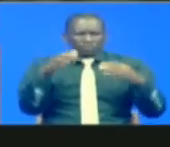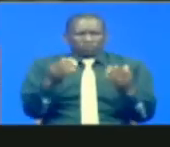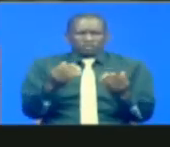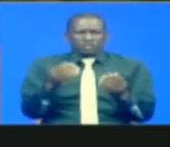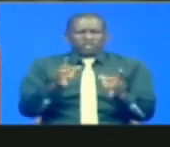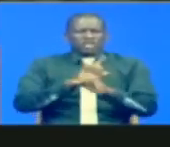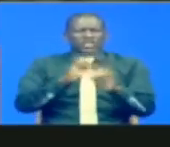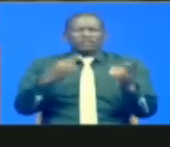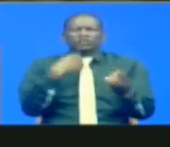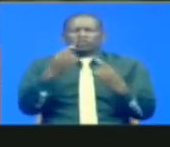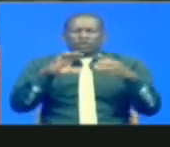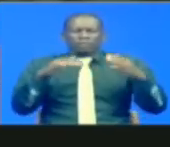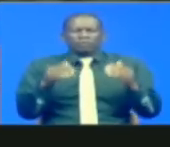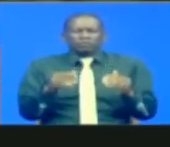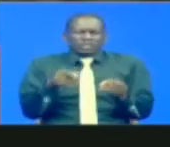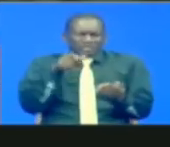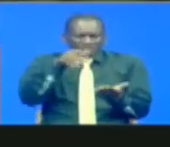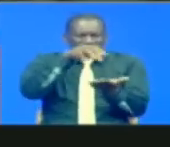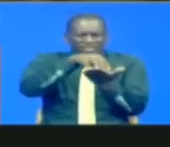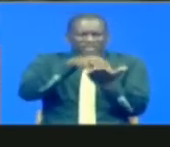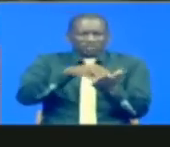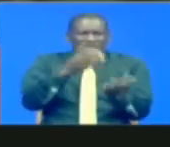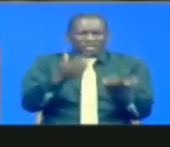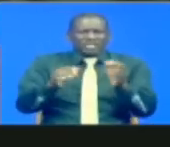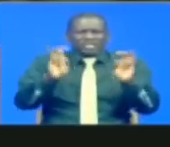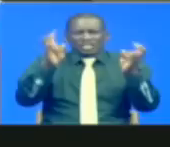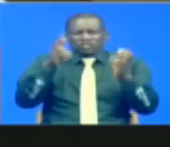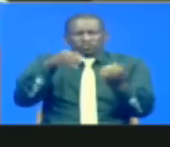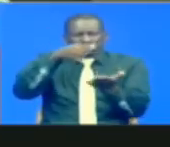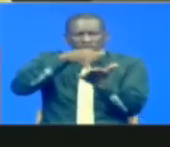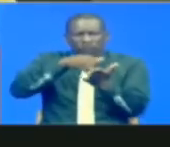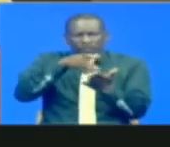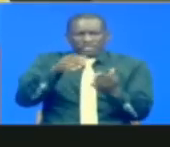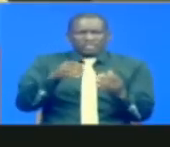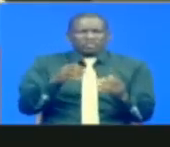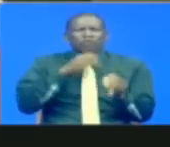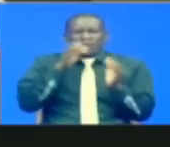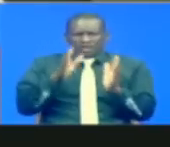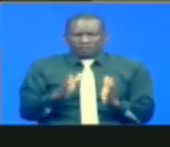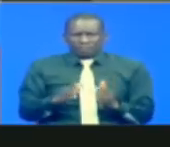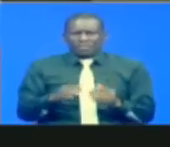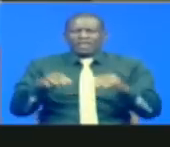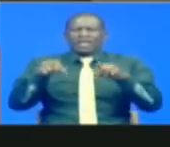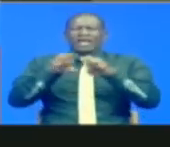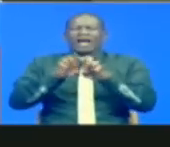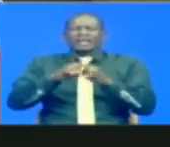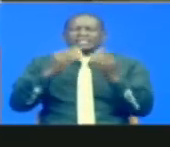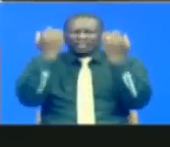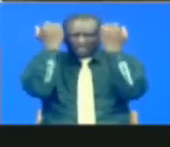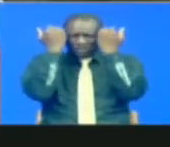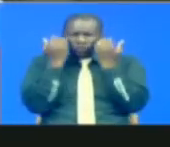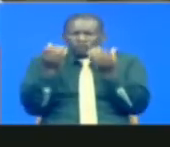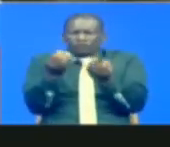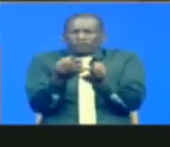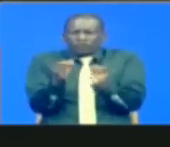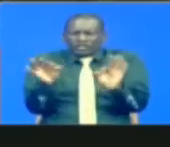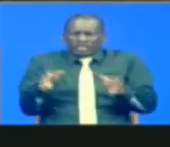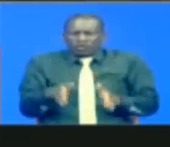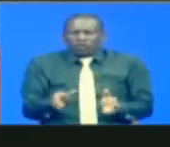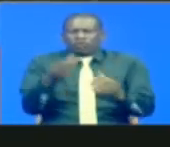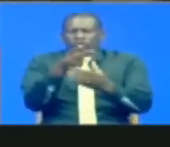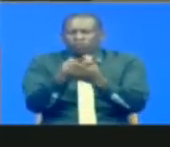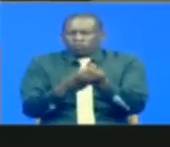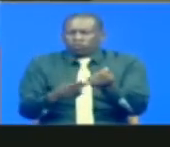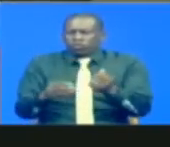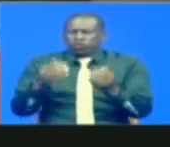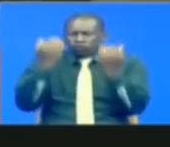the merits of this petition or any other matter involving the petitioner. But even as the court clears the way for both sets of lawyers